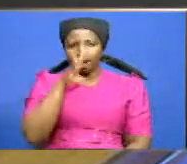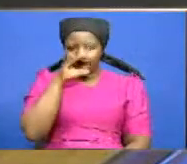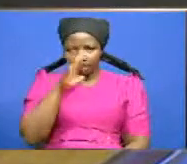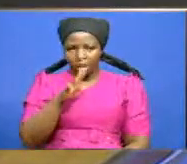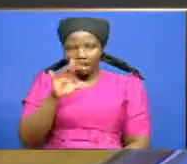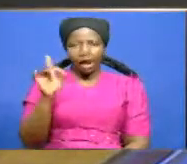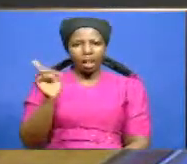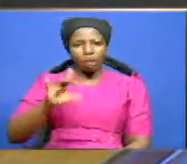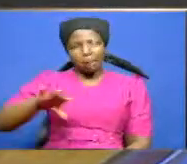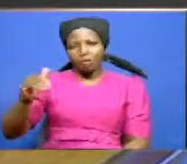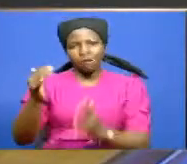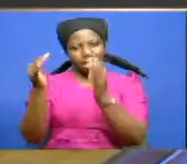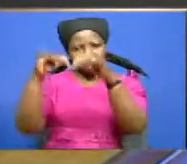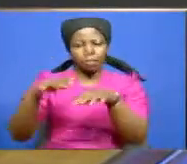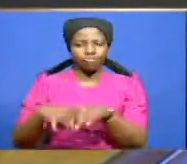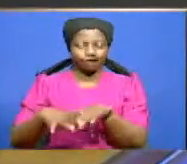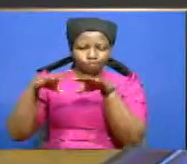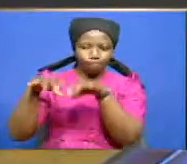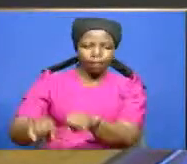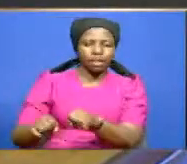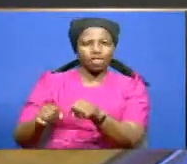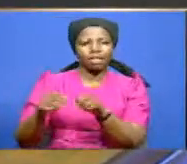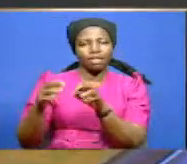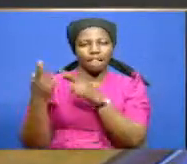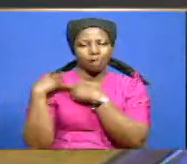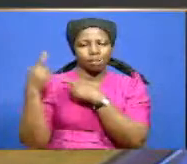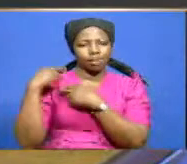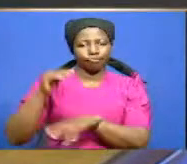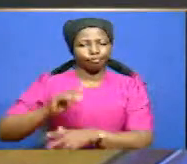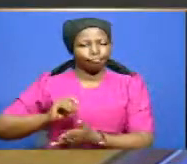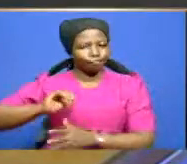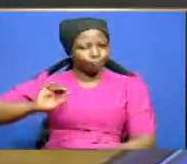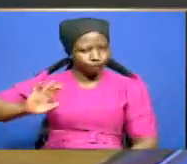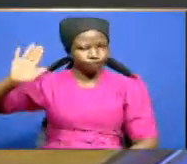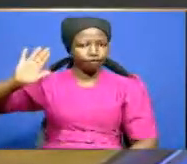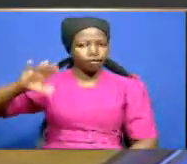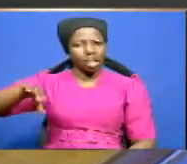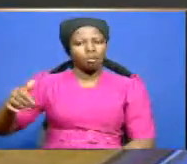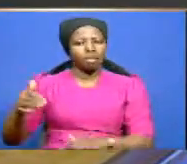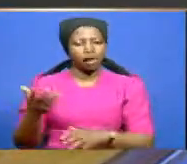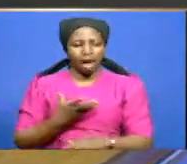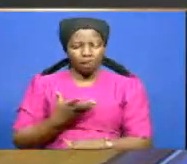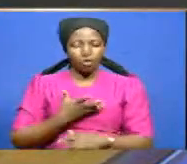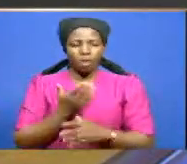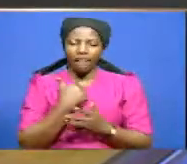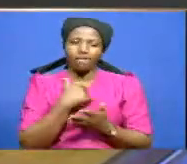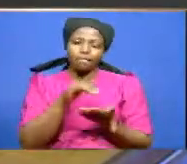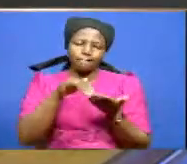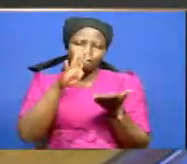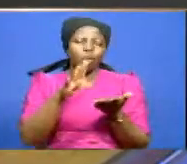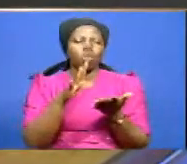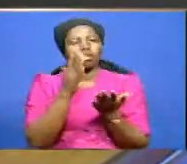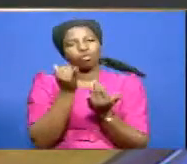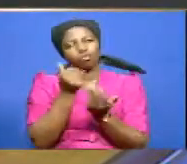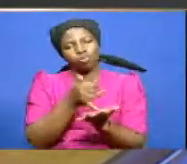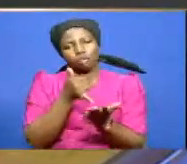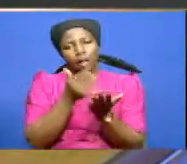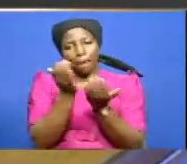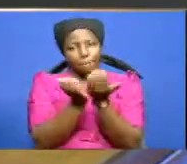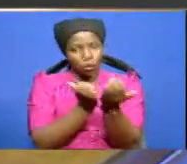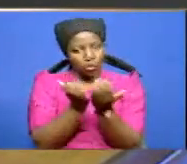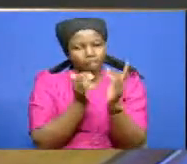Nairobi, took over the helm at the County Council. And we have plenty more, including business and